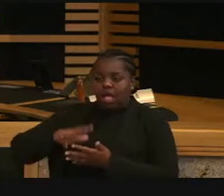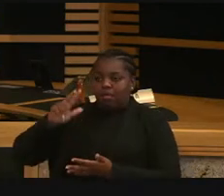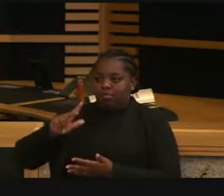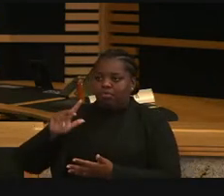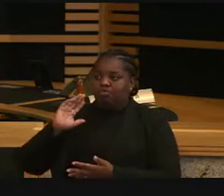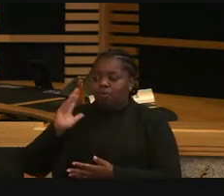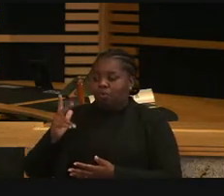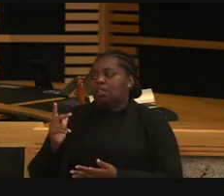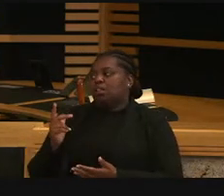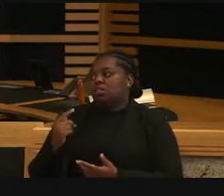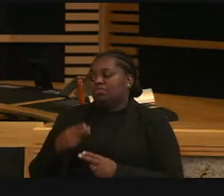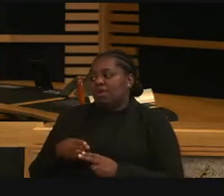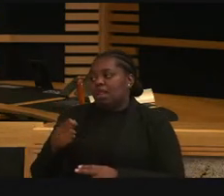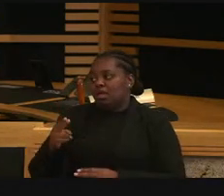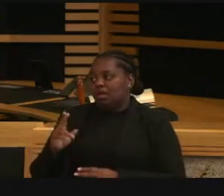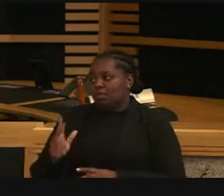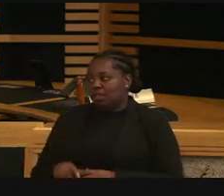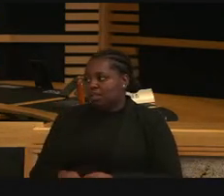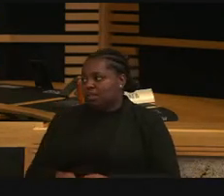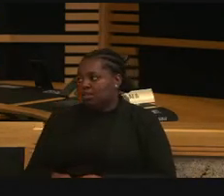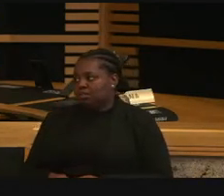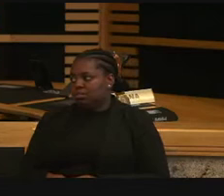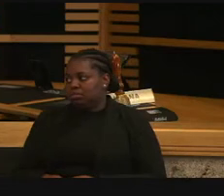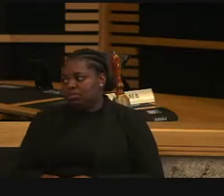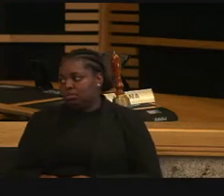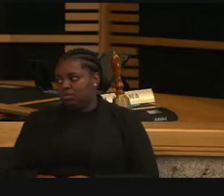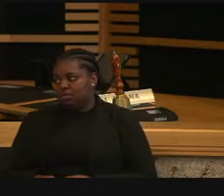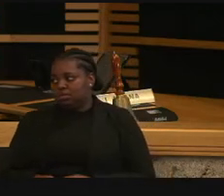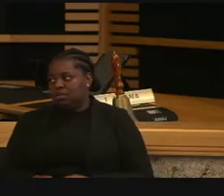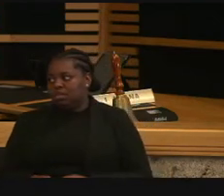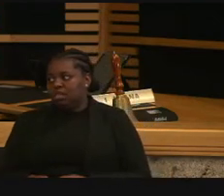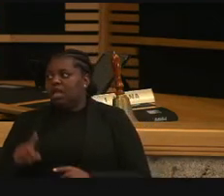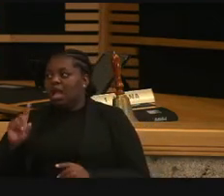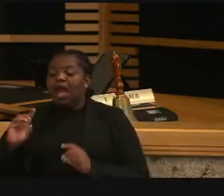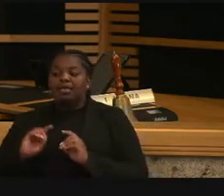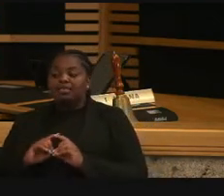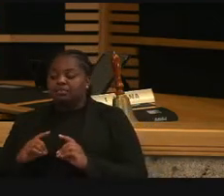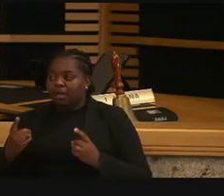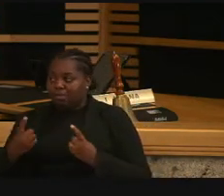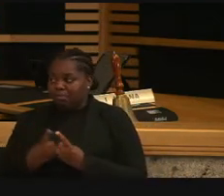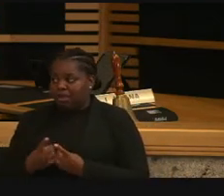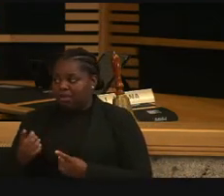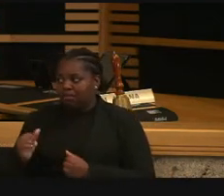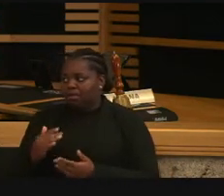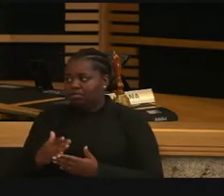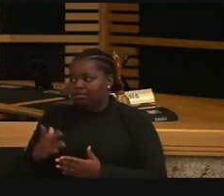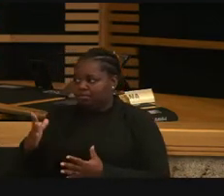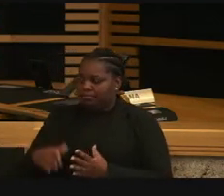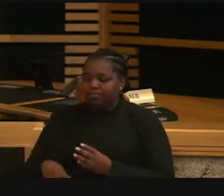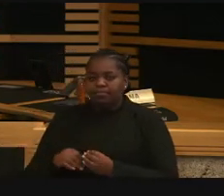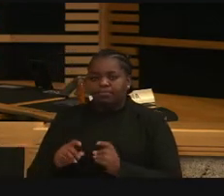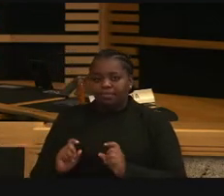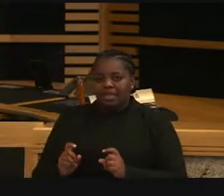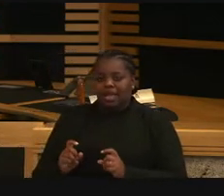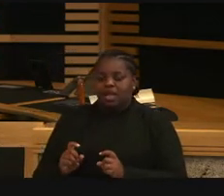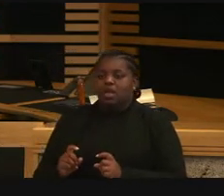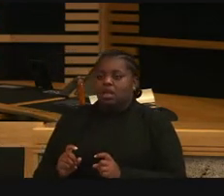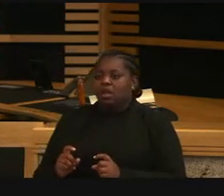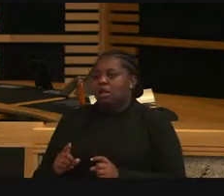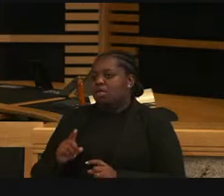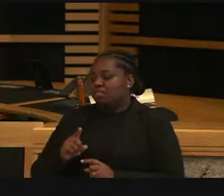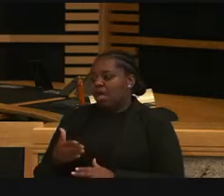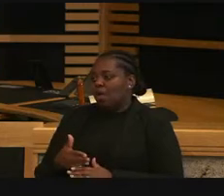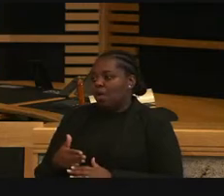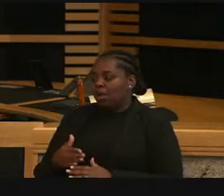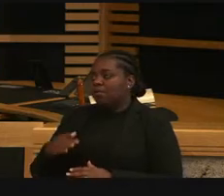be finalized. The department must urgently attend to the working relations between